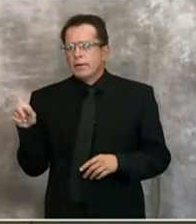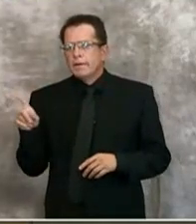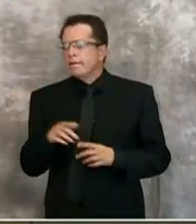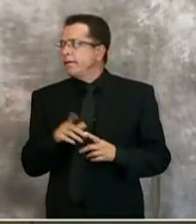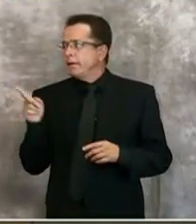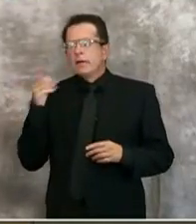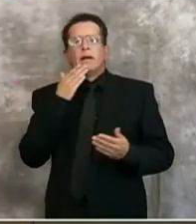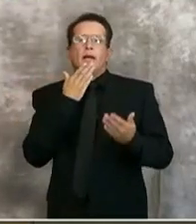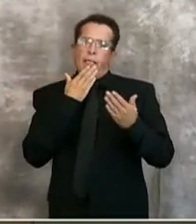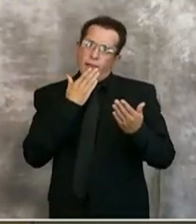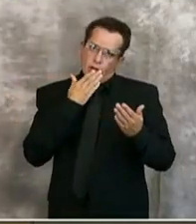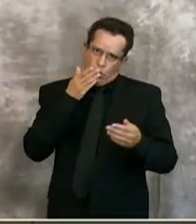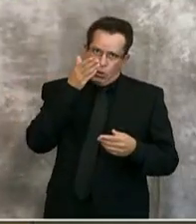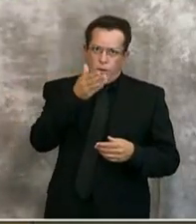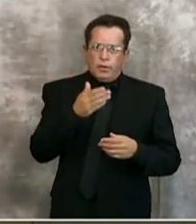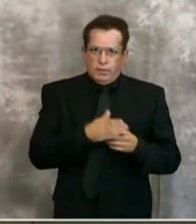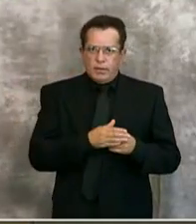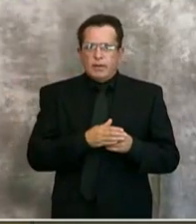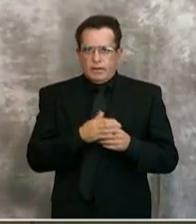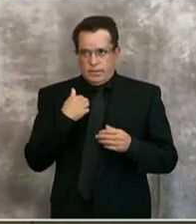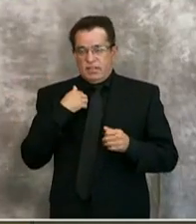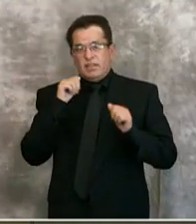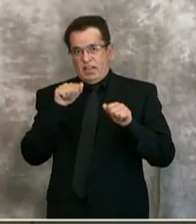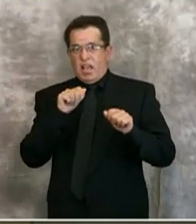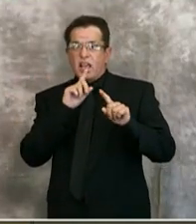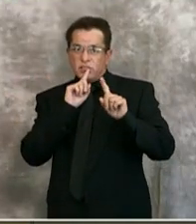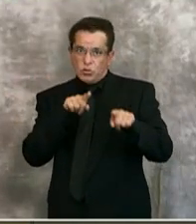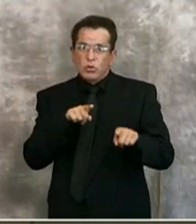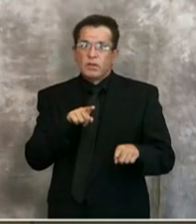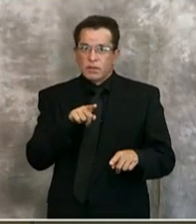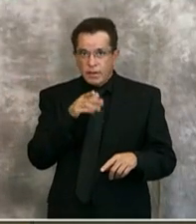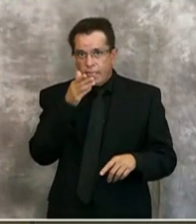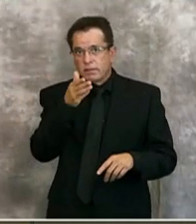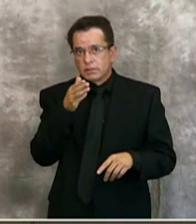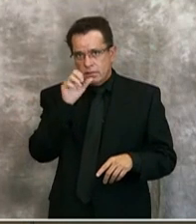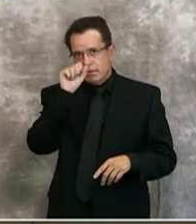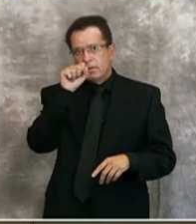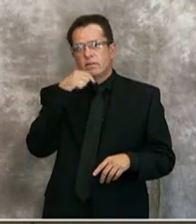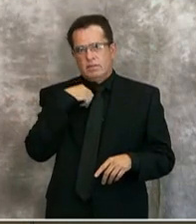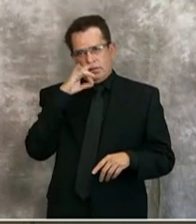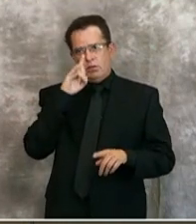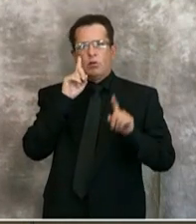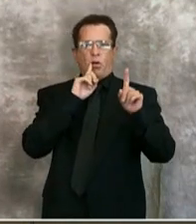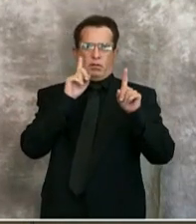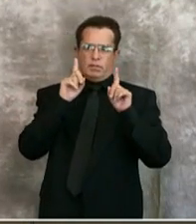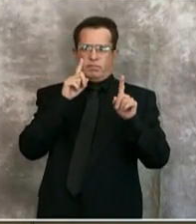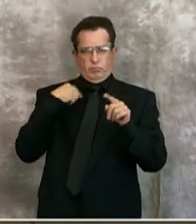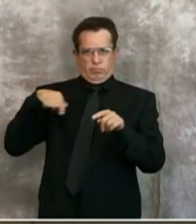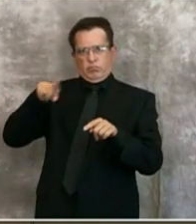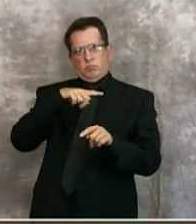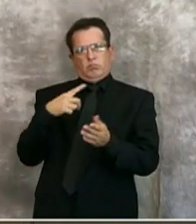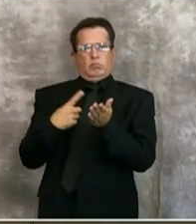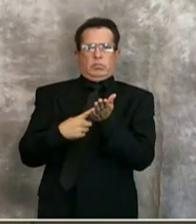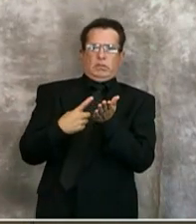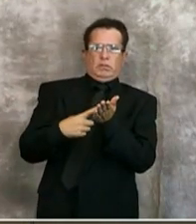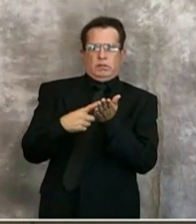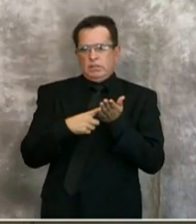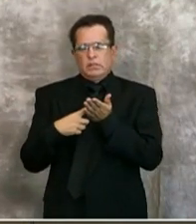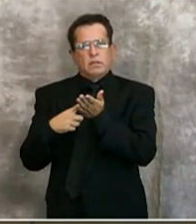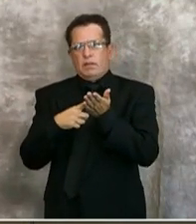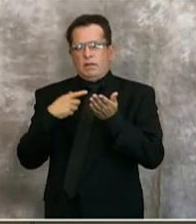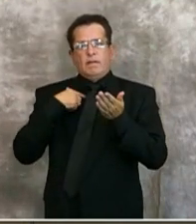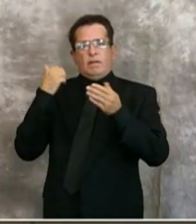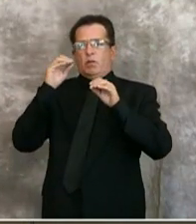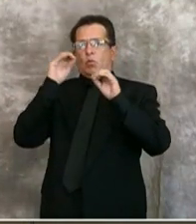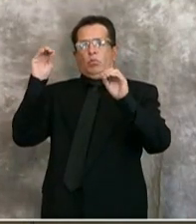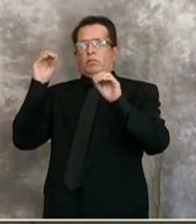Thank you for the opportunity to address this particular question. We've actually had discussions about this. We have not seen guidance